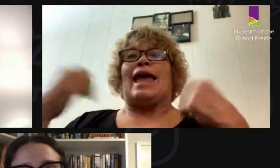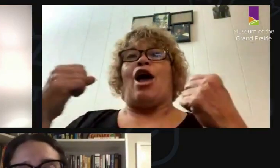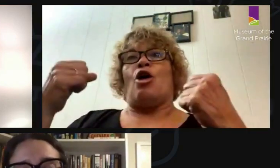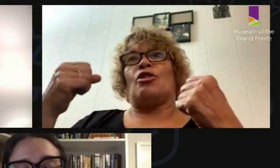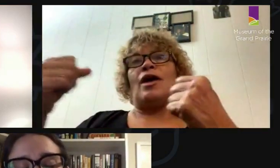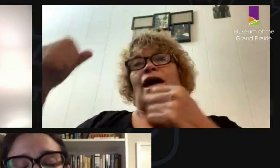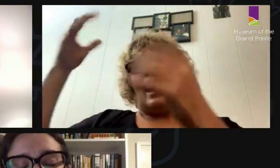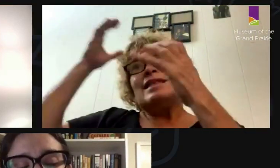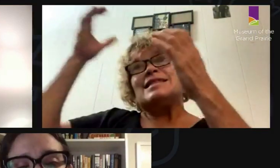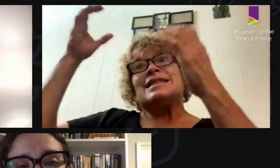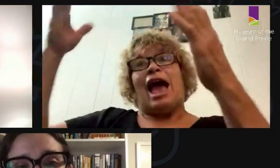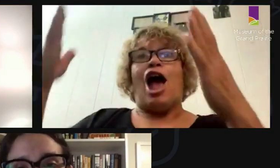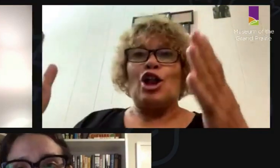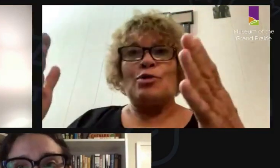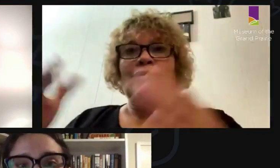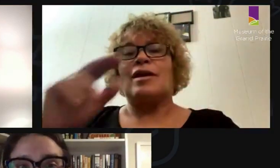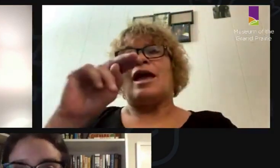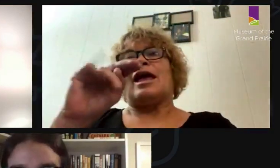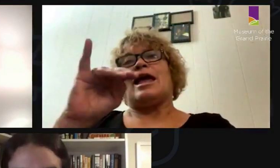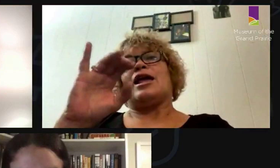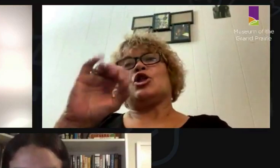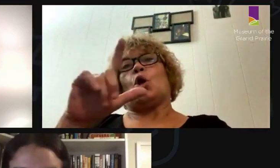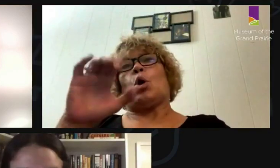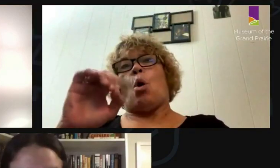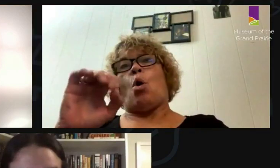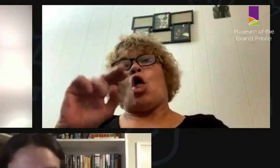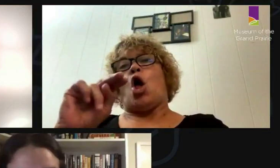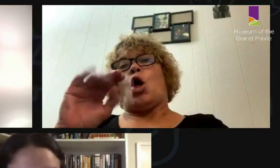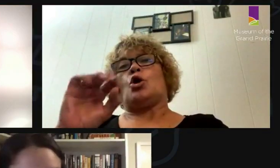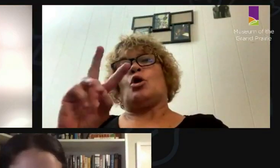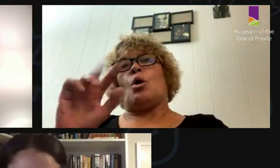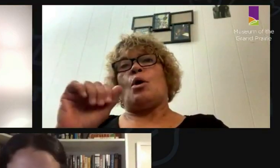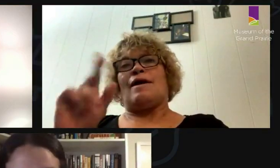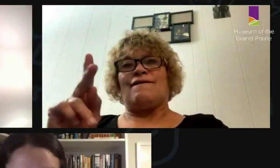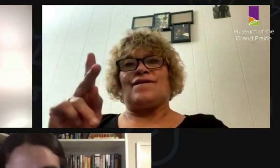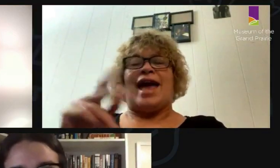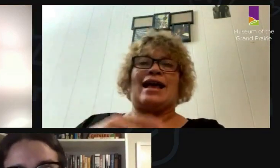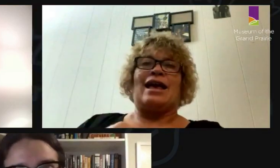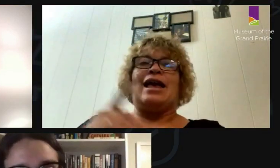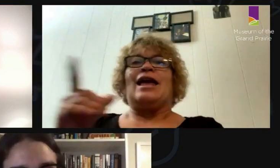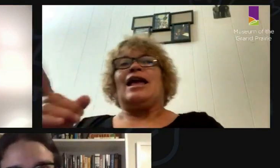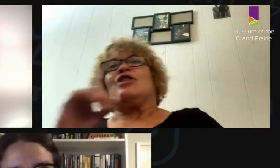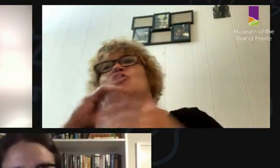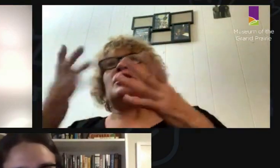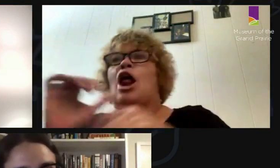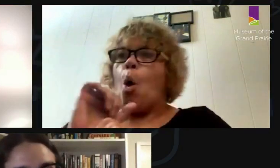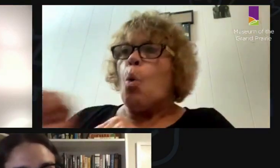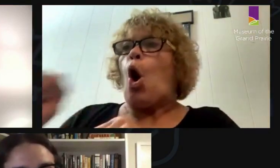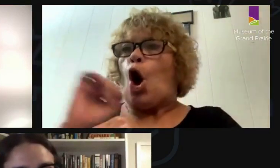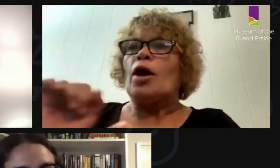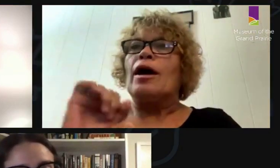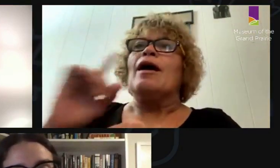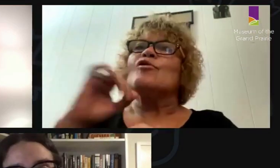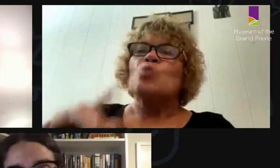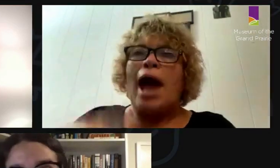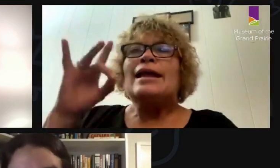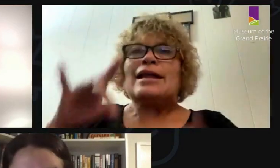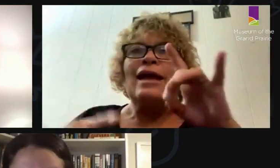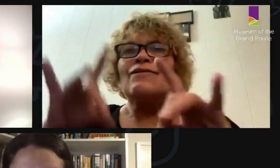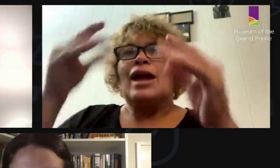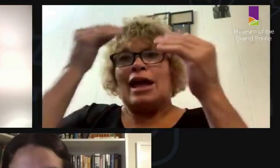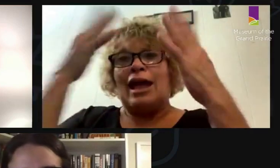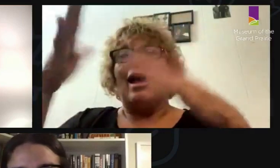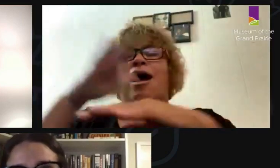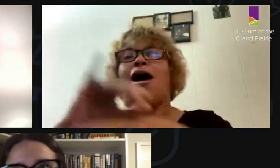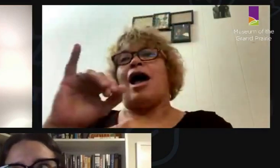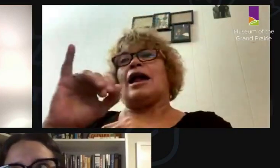epidemiologist, Nicole Novak, is from Iowa, and she did the legwork of finding the data in